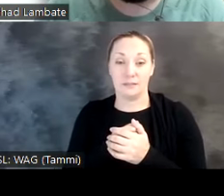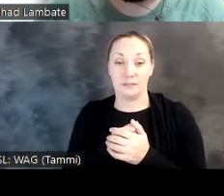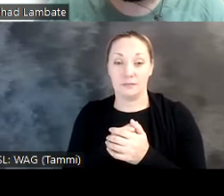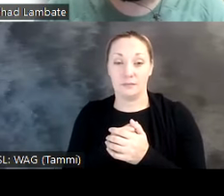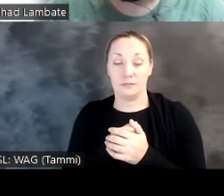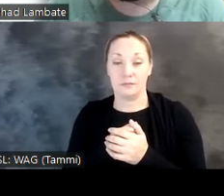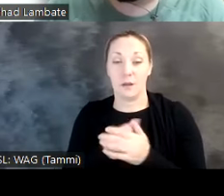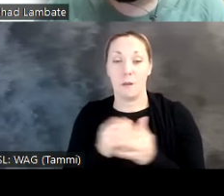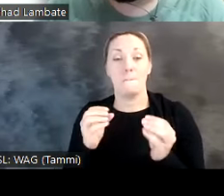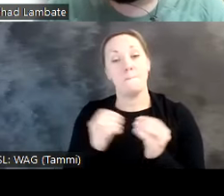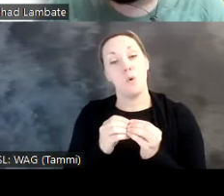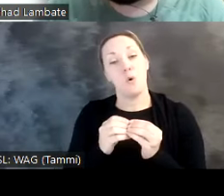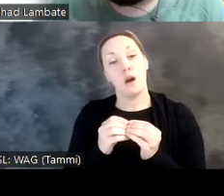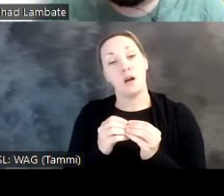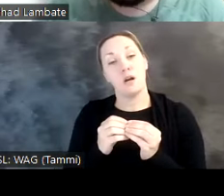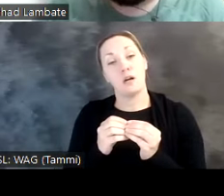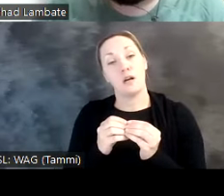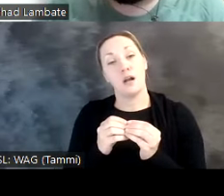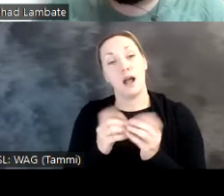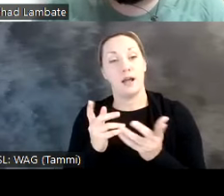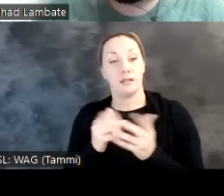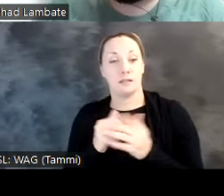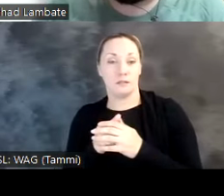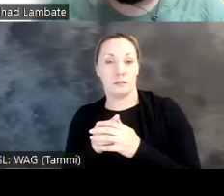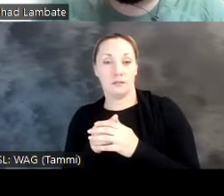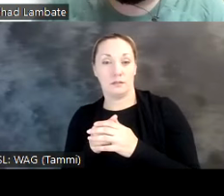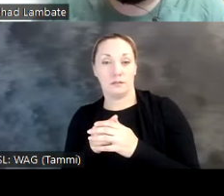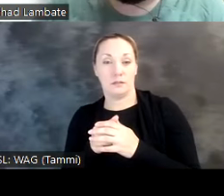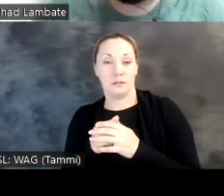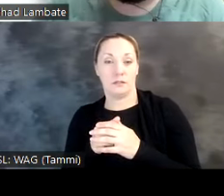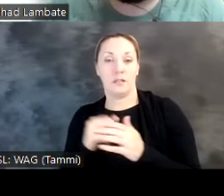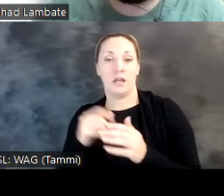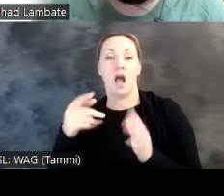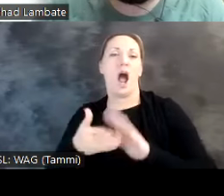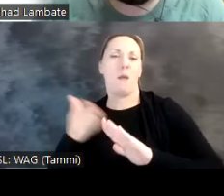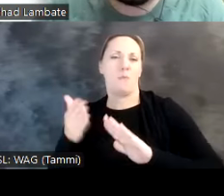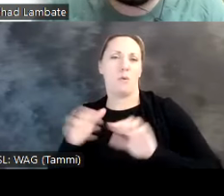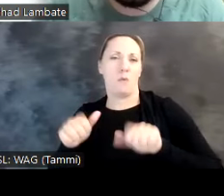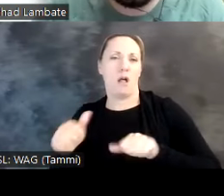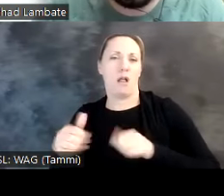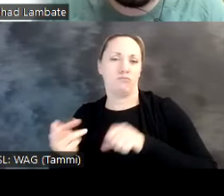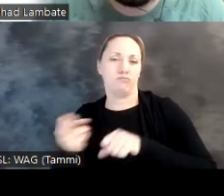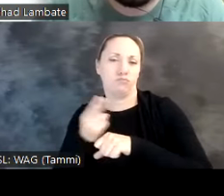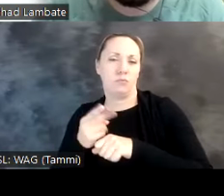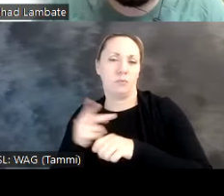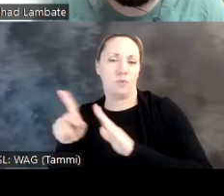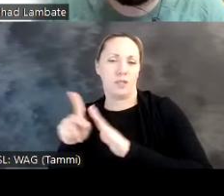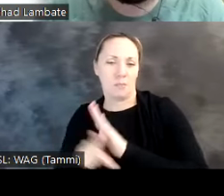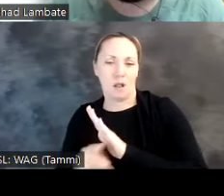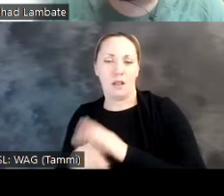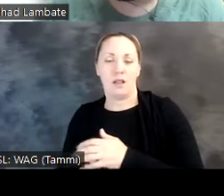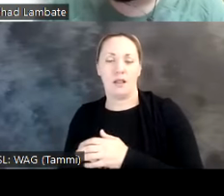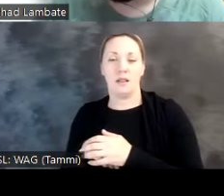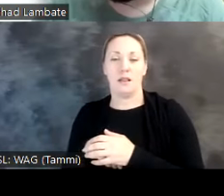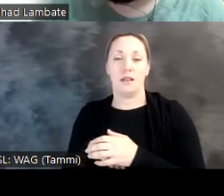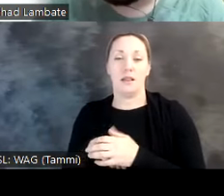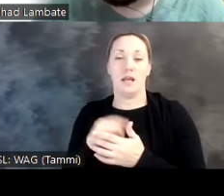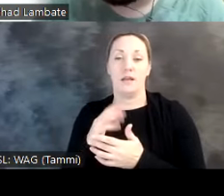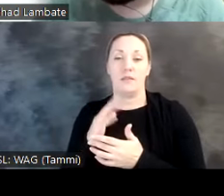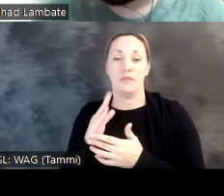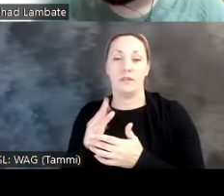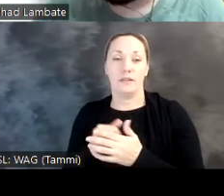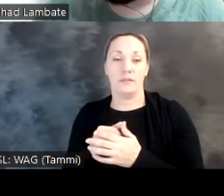more on the operable principle and also there would be perceivable as